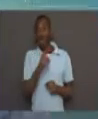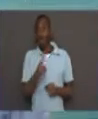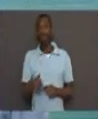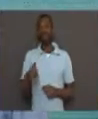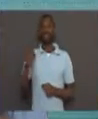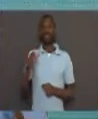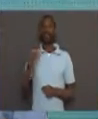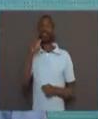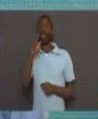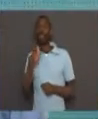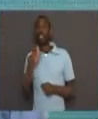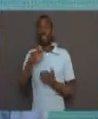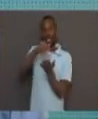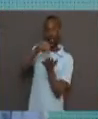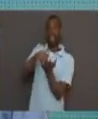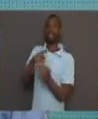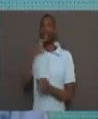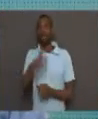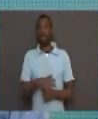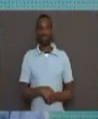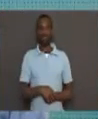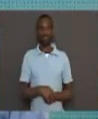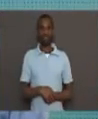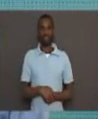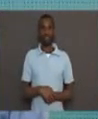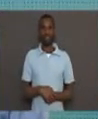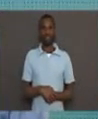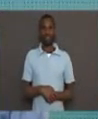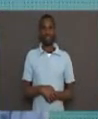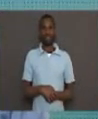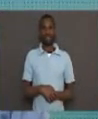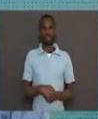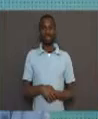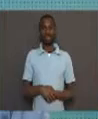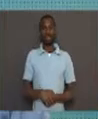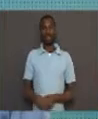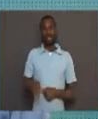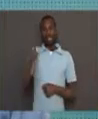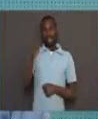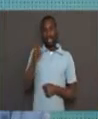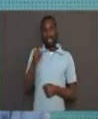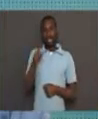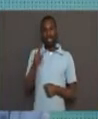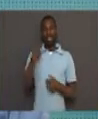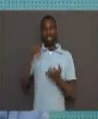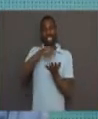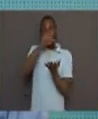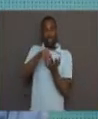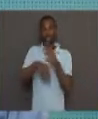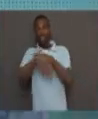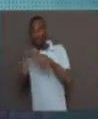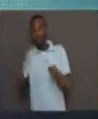nuclide, and gives off an energy known as a radiation